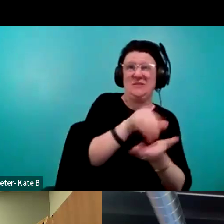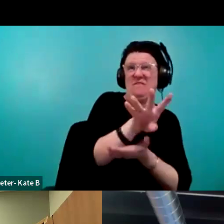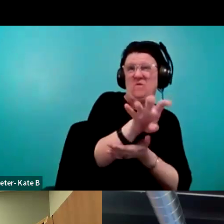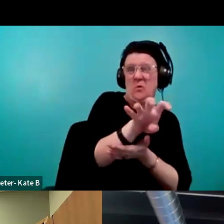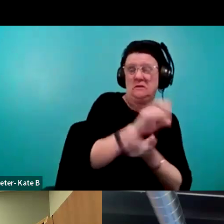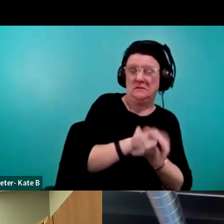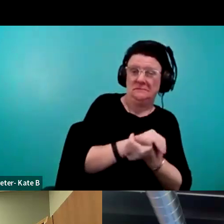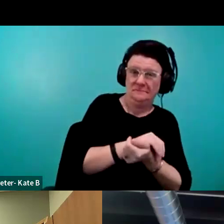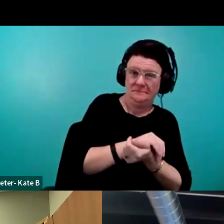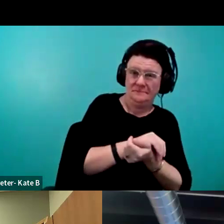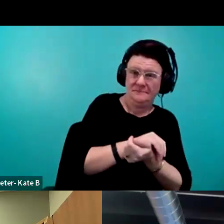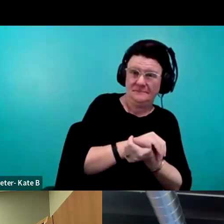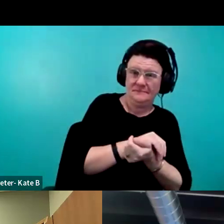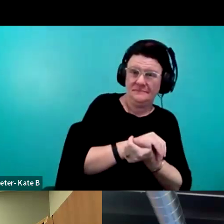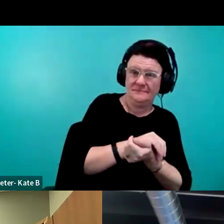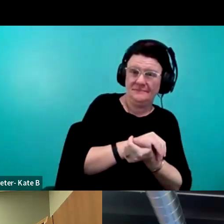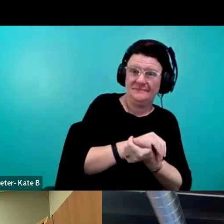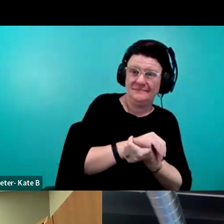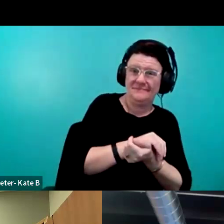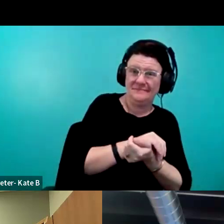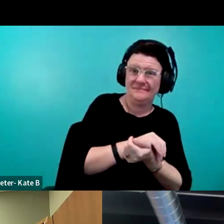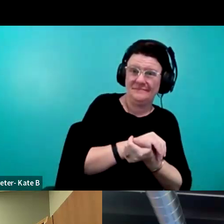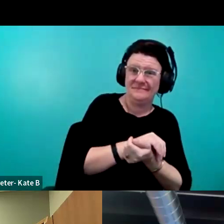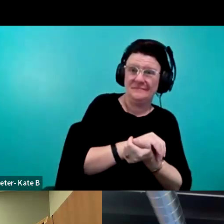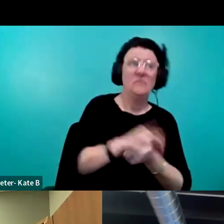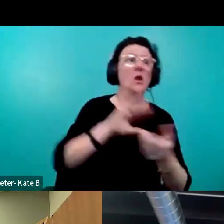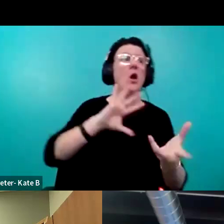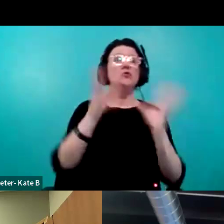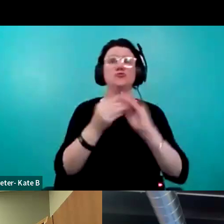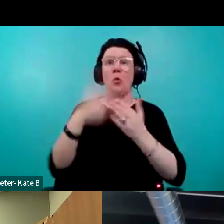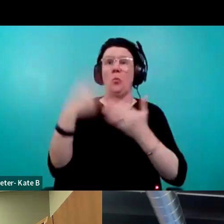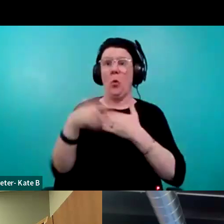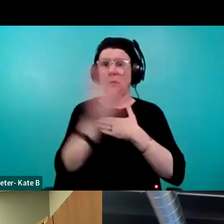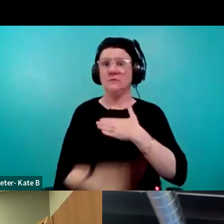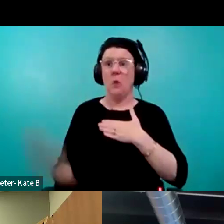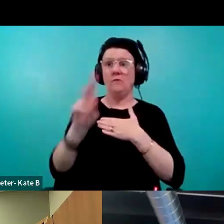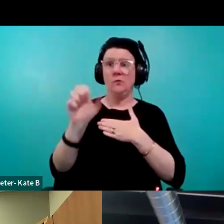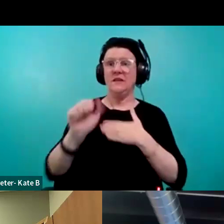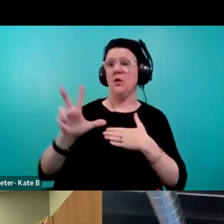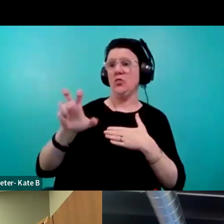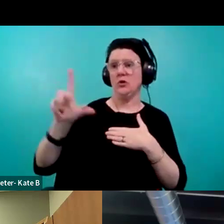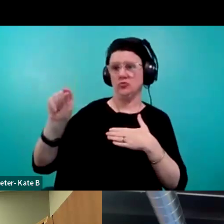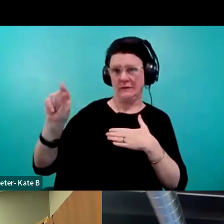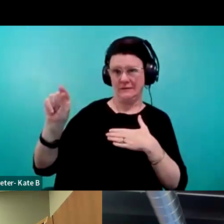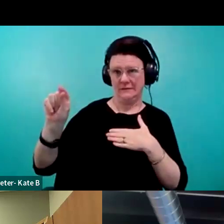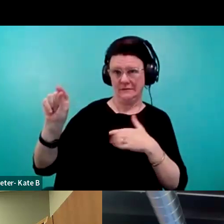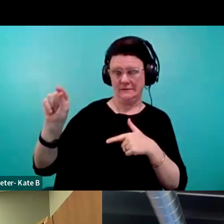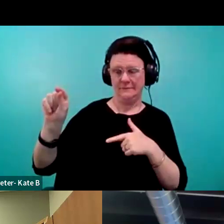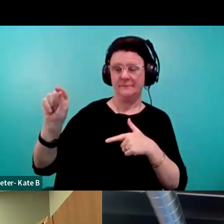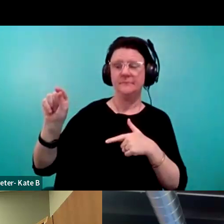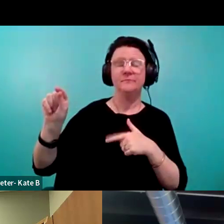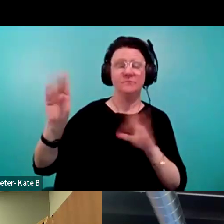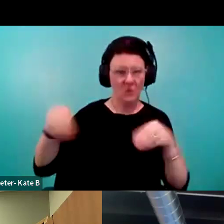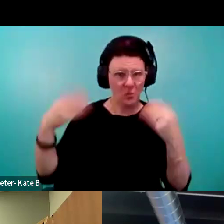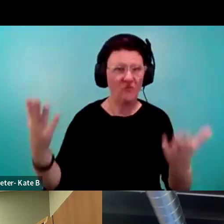8,400. So there's more than 320 programs across our country that